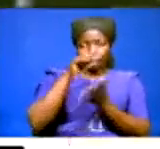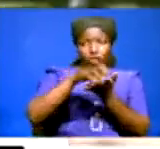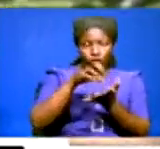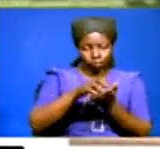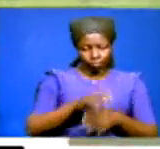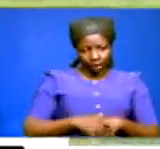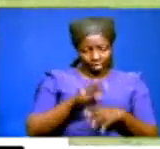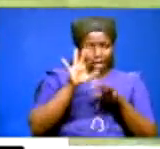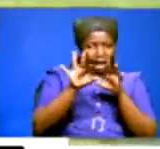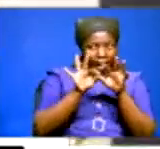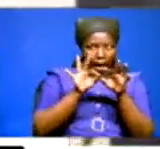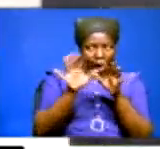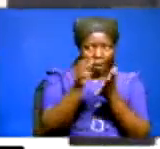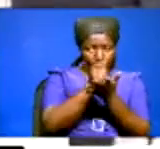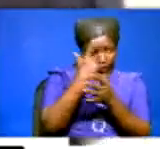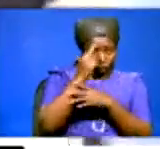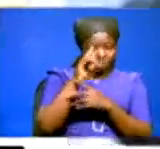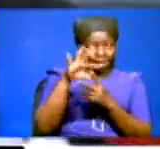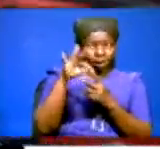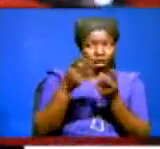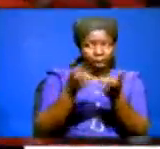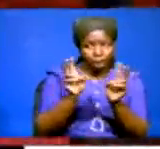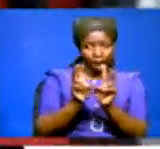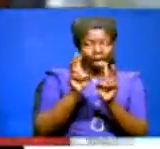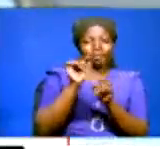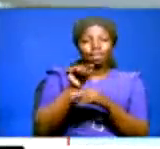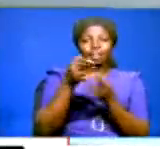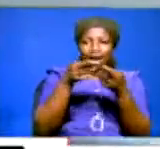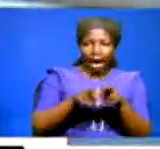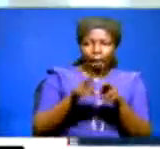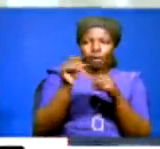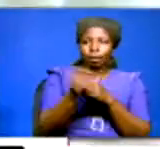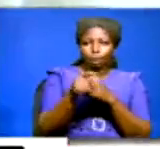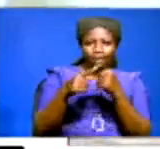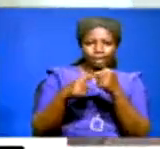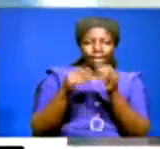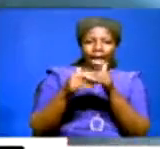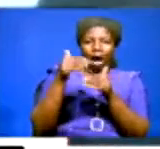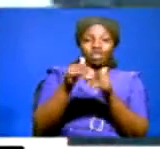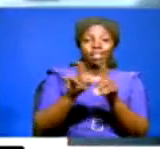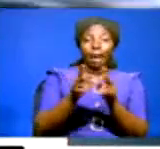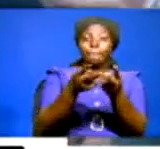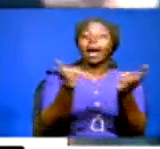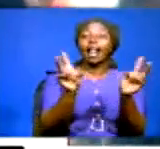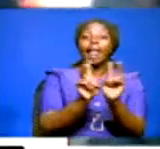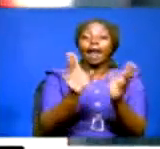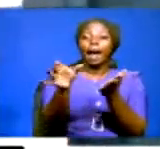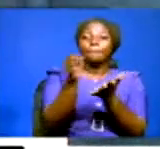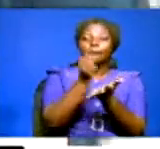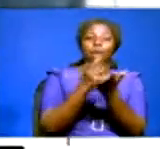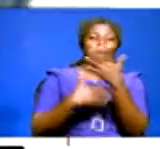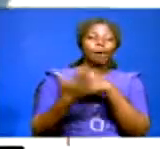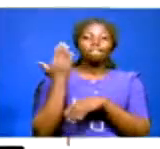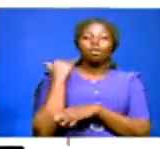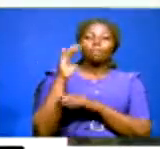nominees for National Gender Equality Commission comes barely 6 months after a similar panel appointed by former President